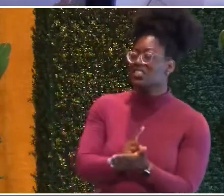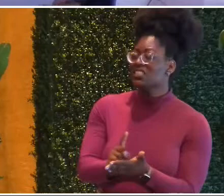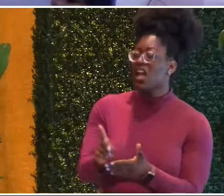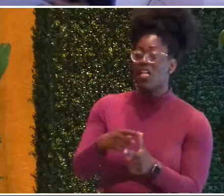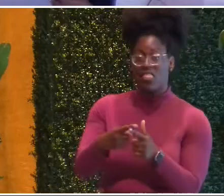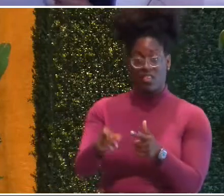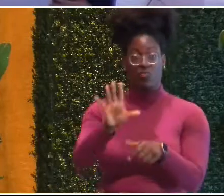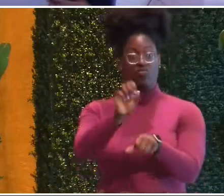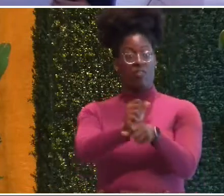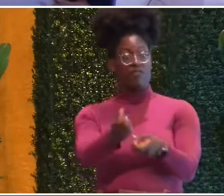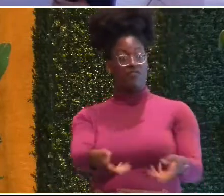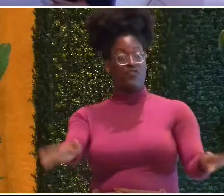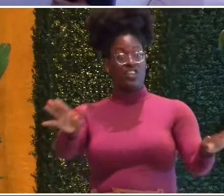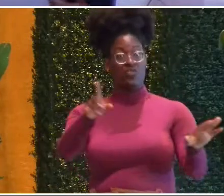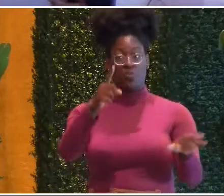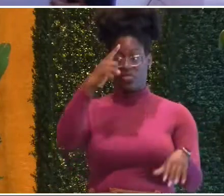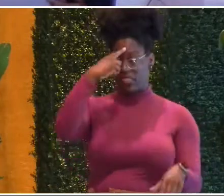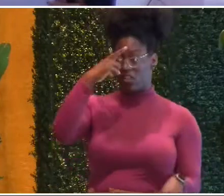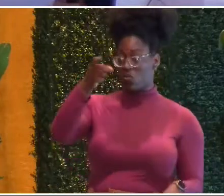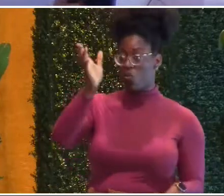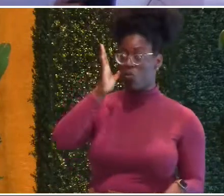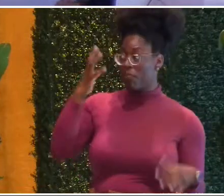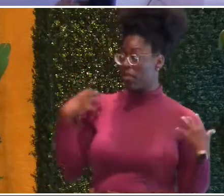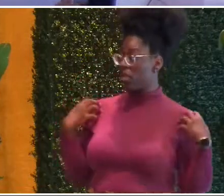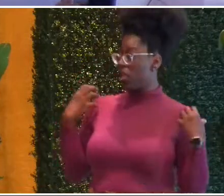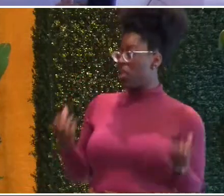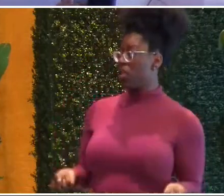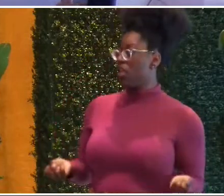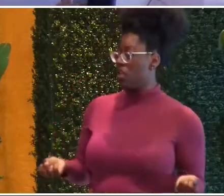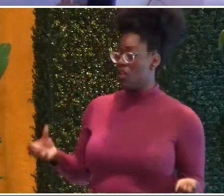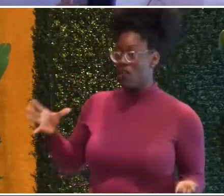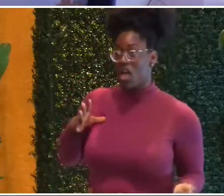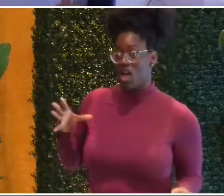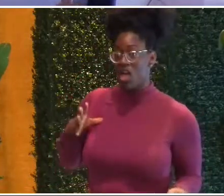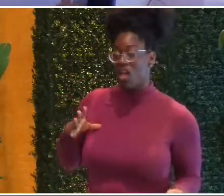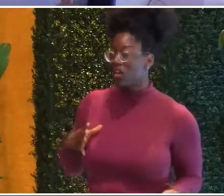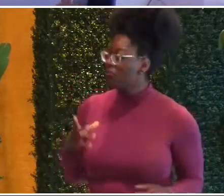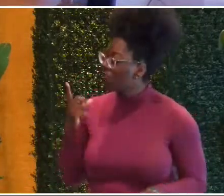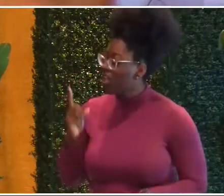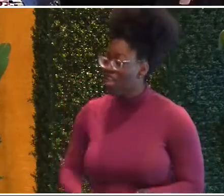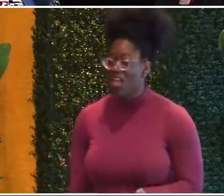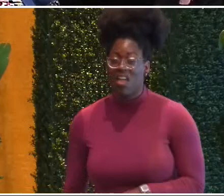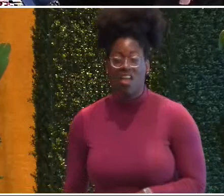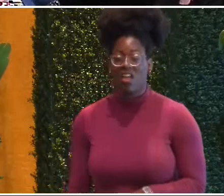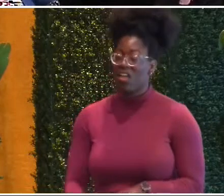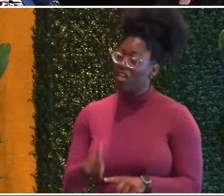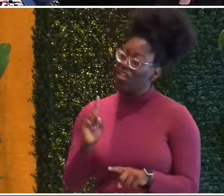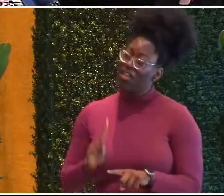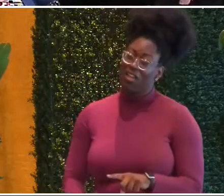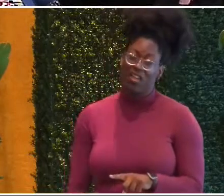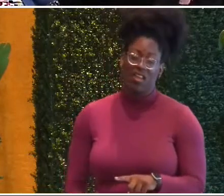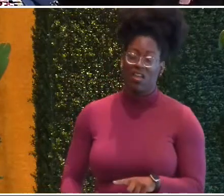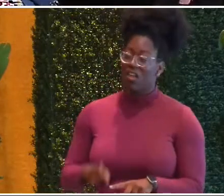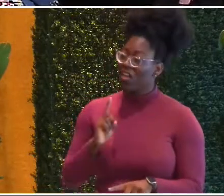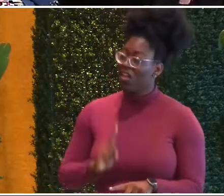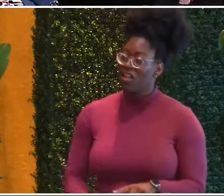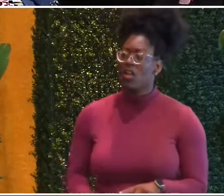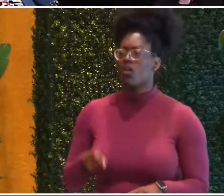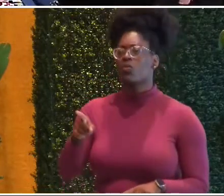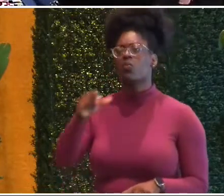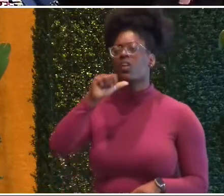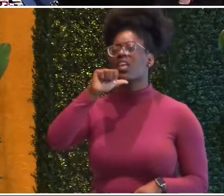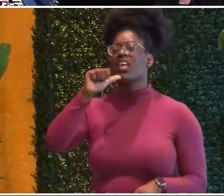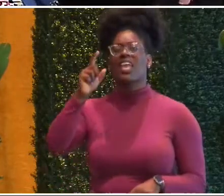You cannot do that. You cannot look at people